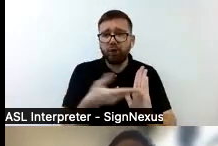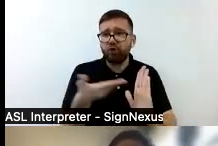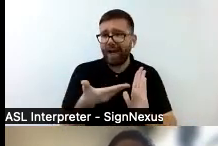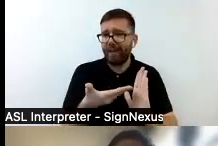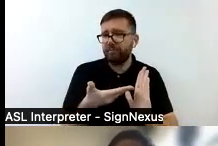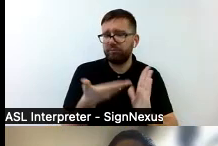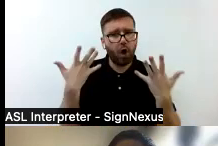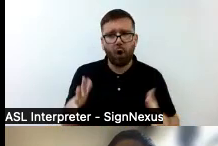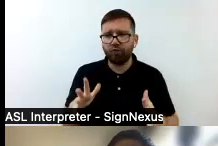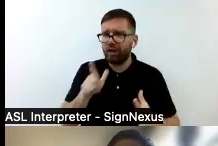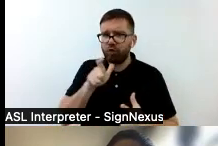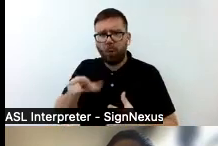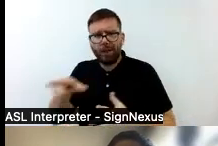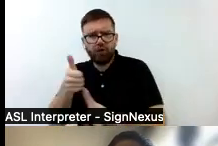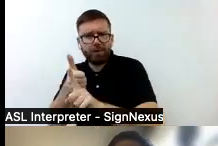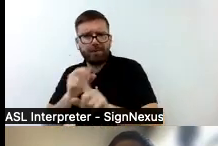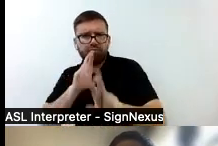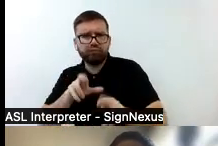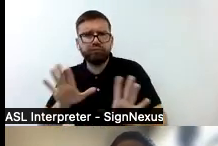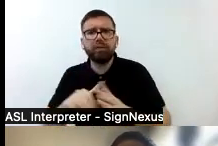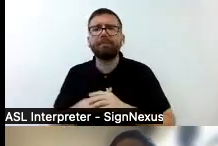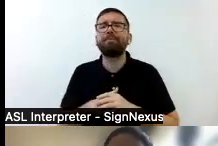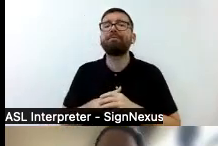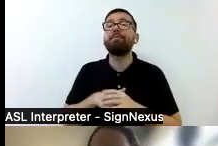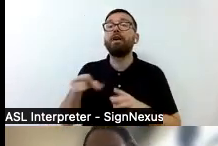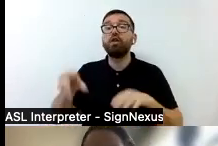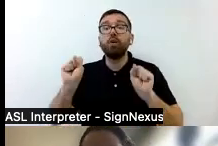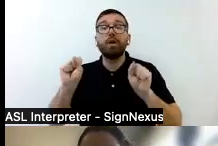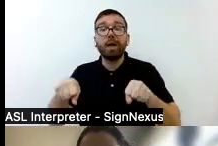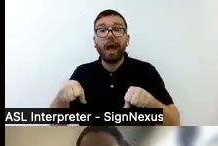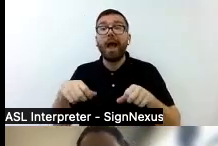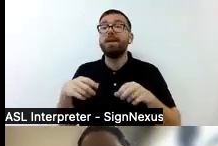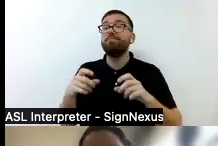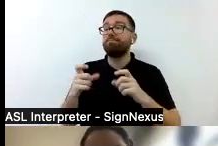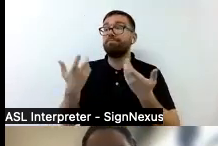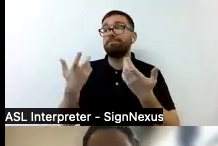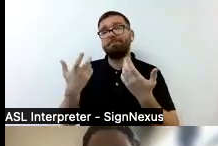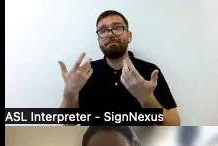may be invited to submit a post-grant survey.